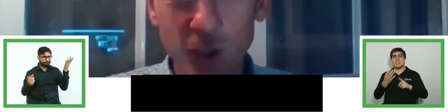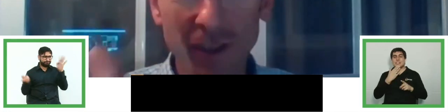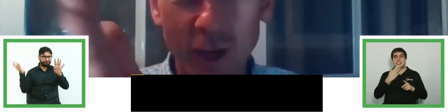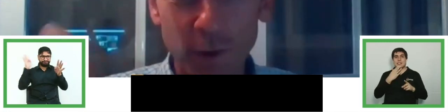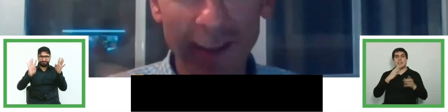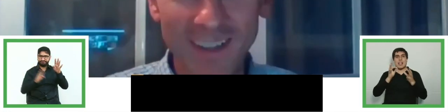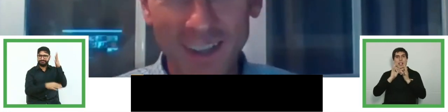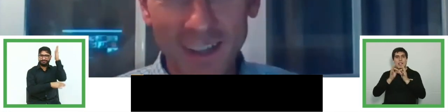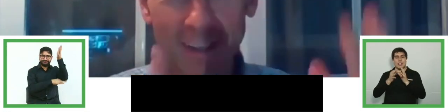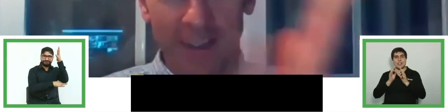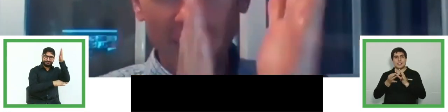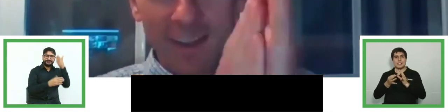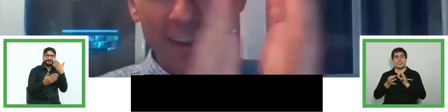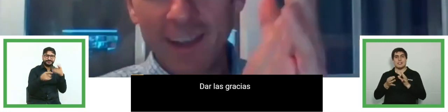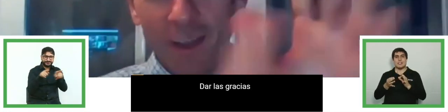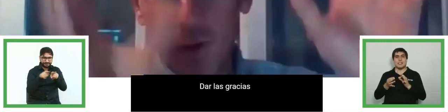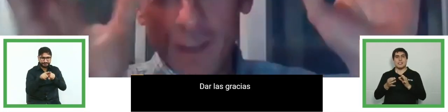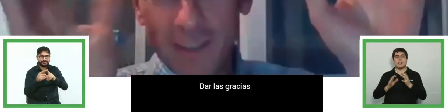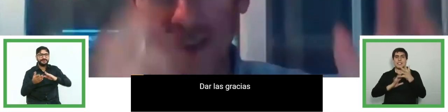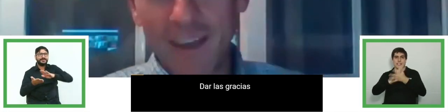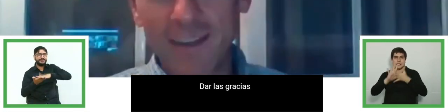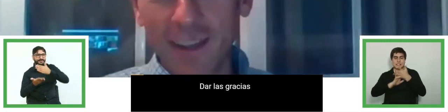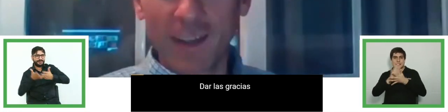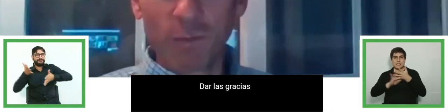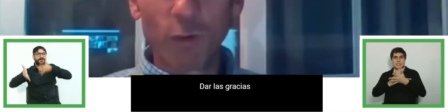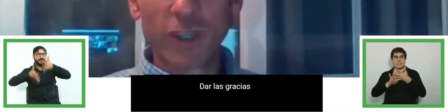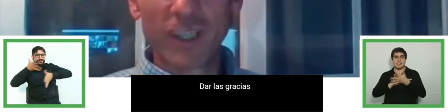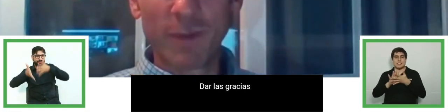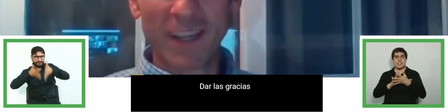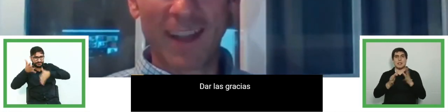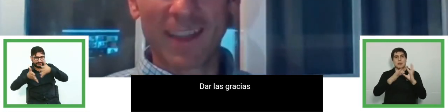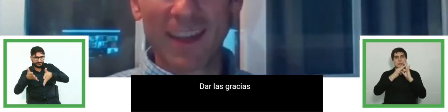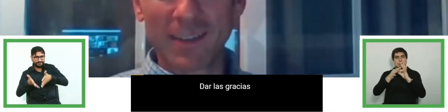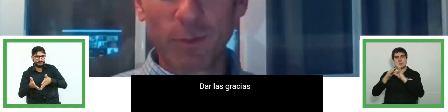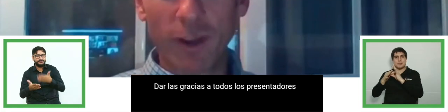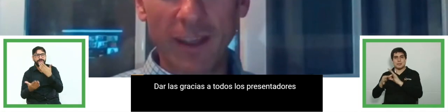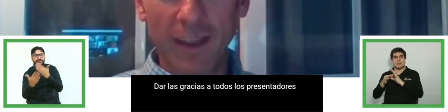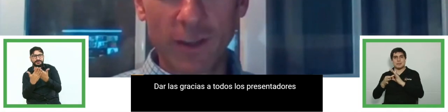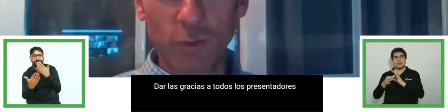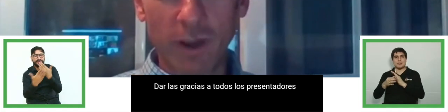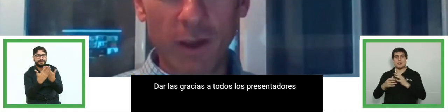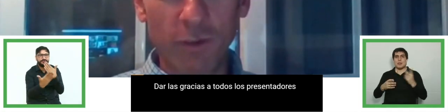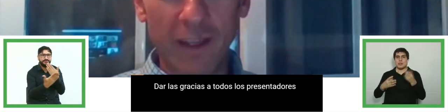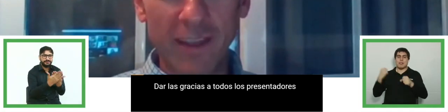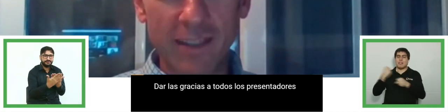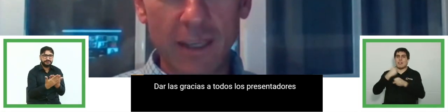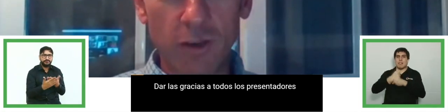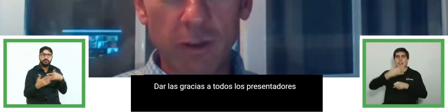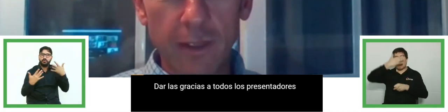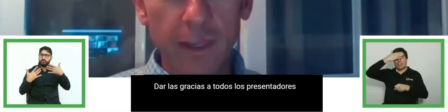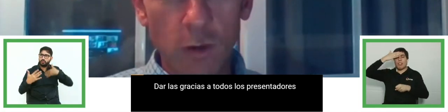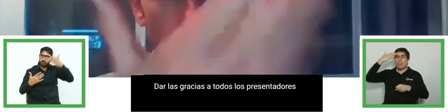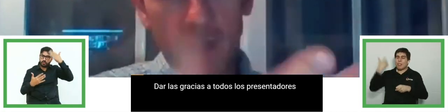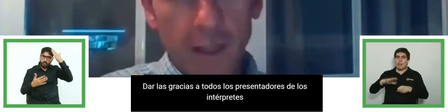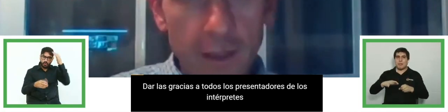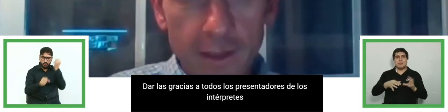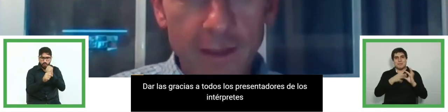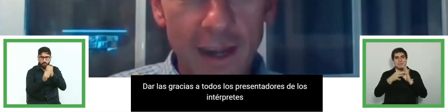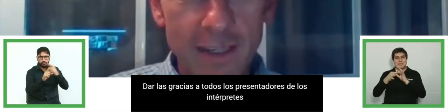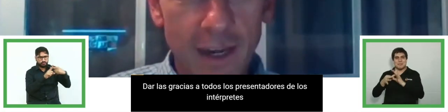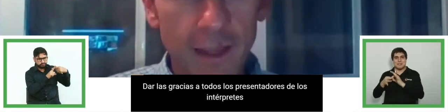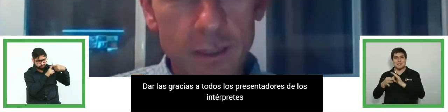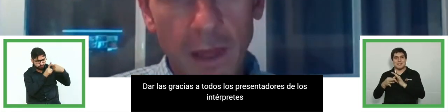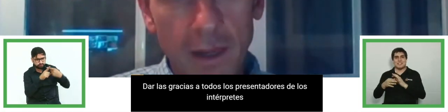and sign language also. Thank you very much, because they've done a great job. And also thank you for